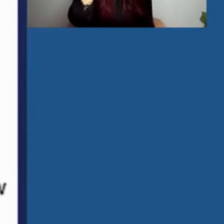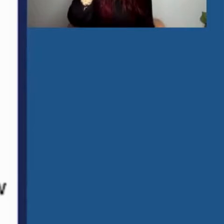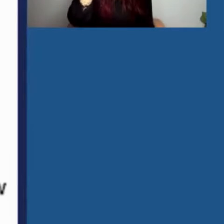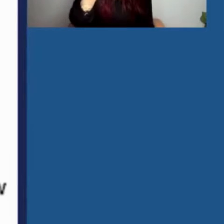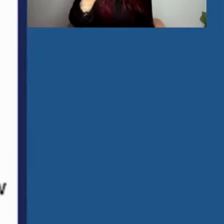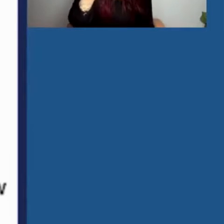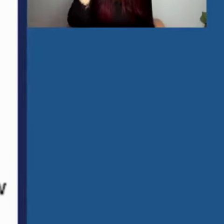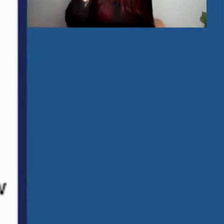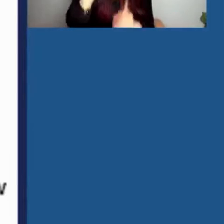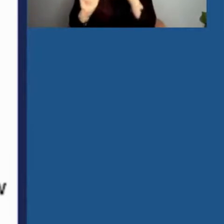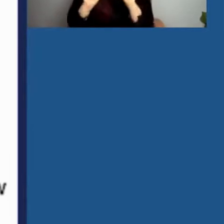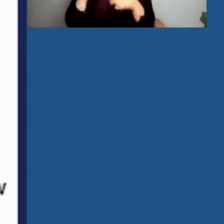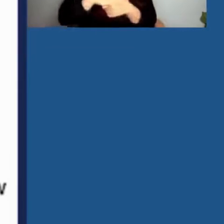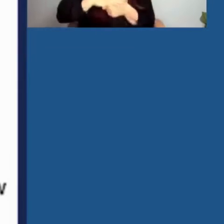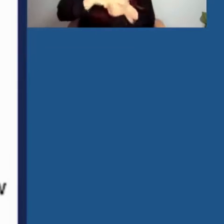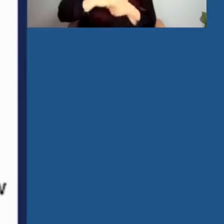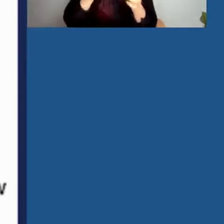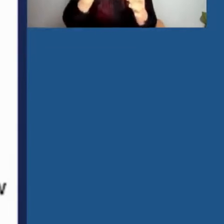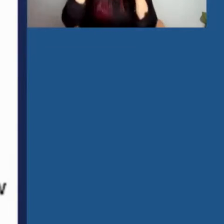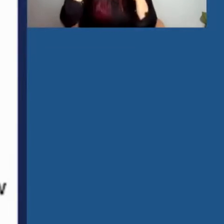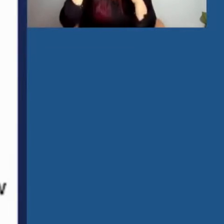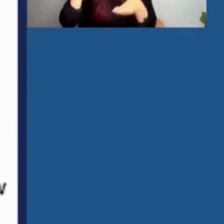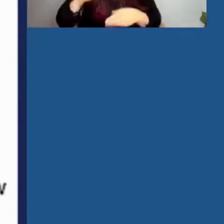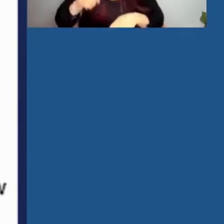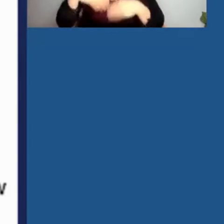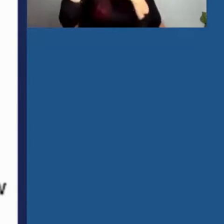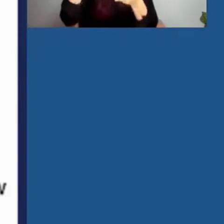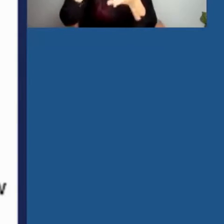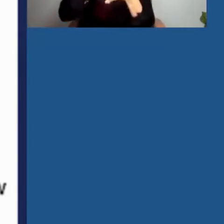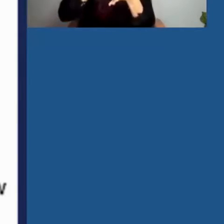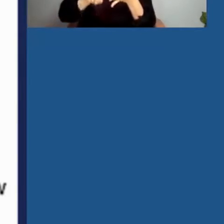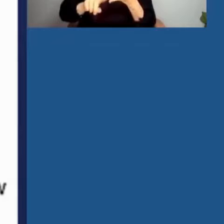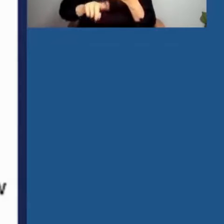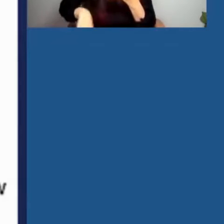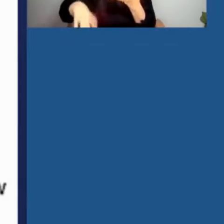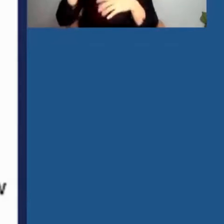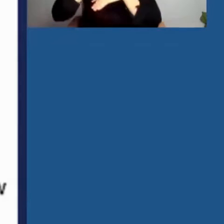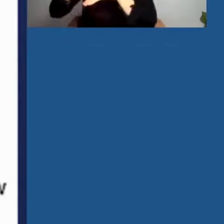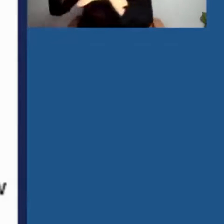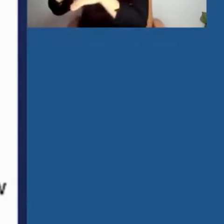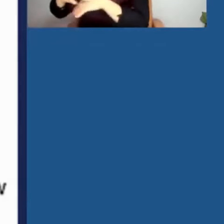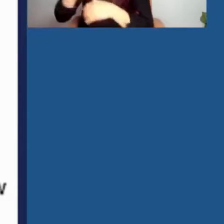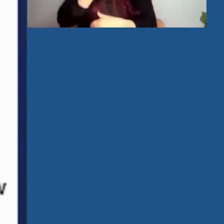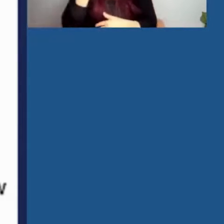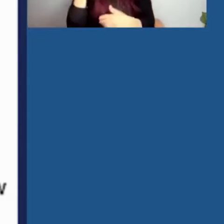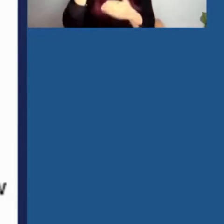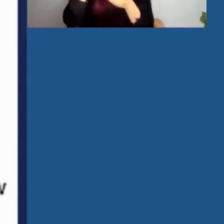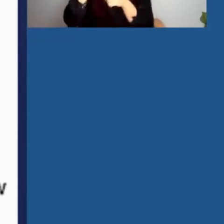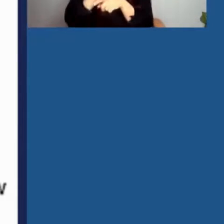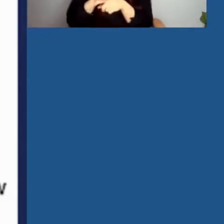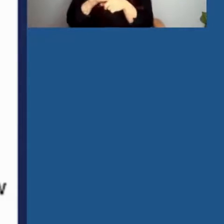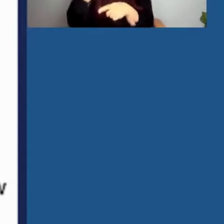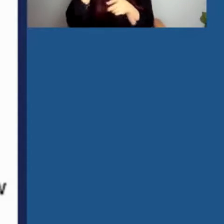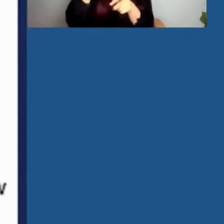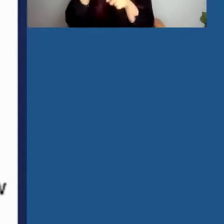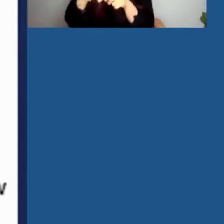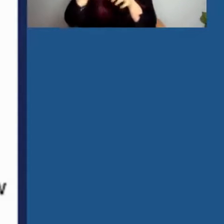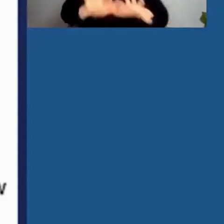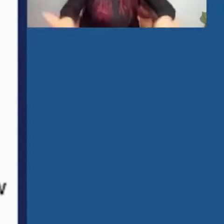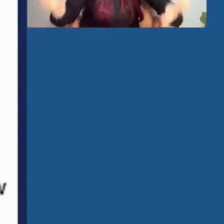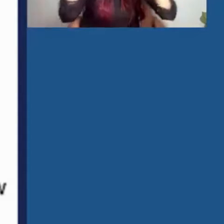distress, prevention and crisis resources for you or your loved ones, and best practices for professionals in the United States.